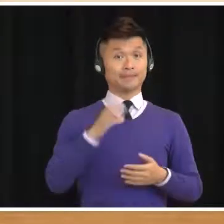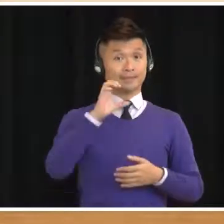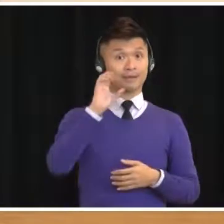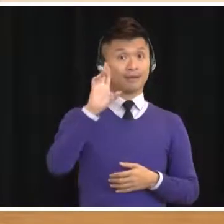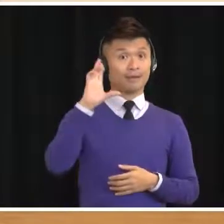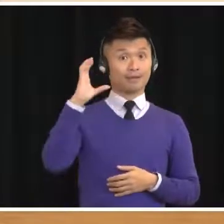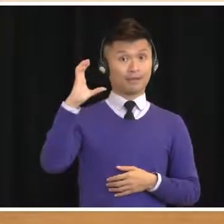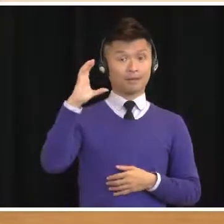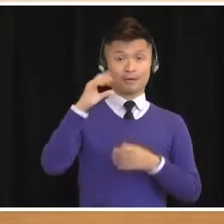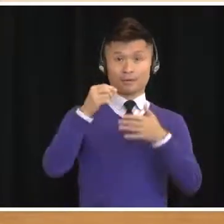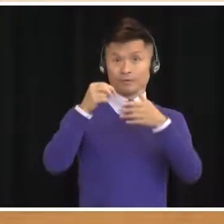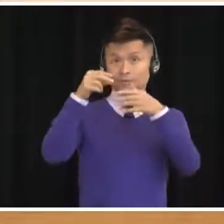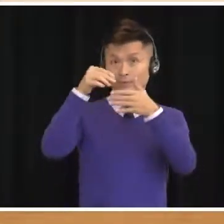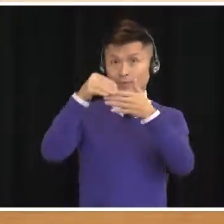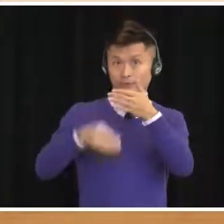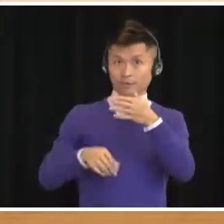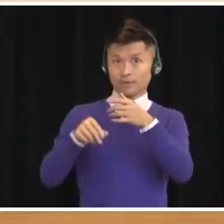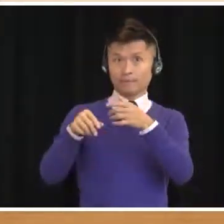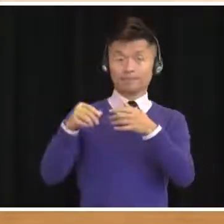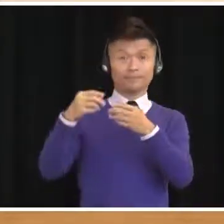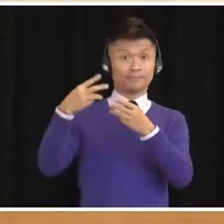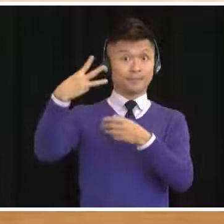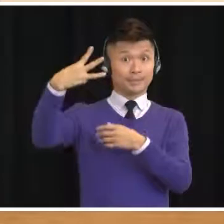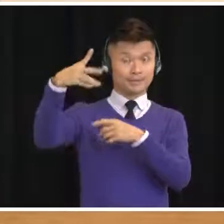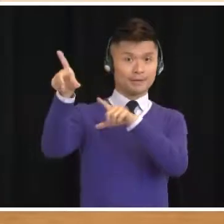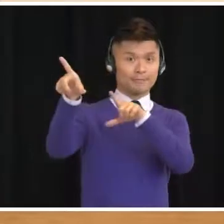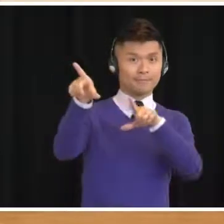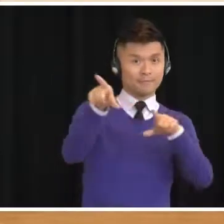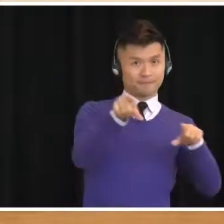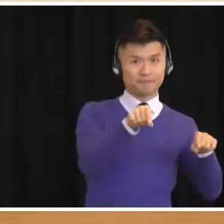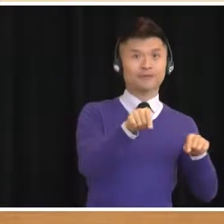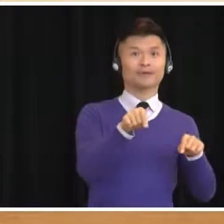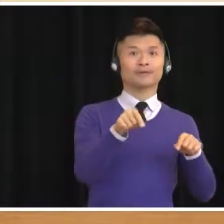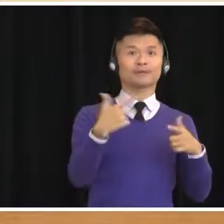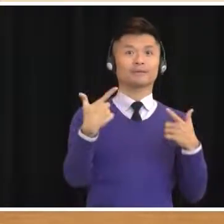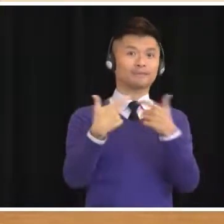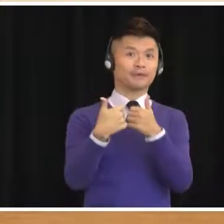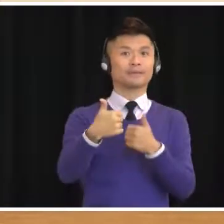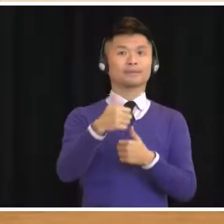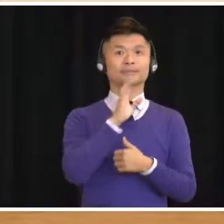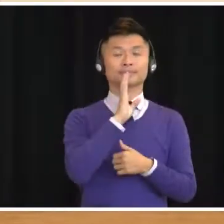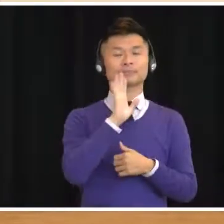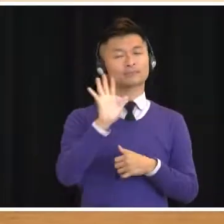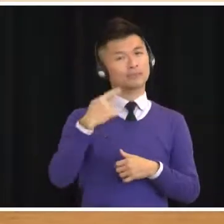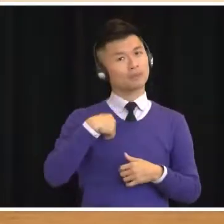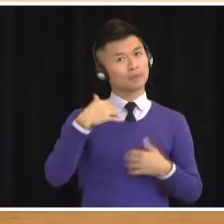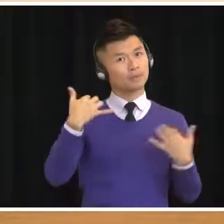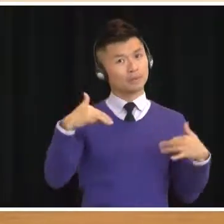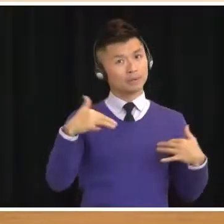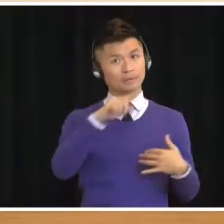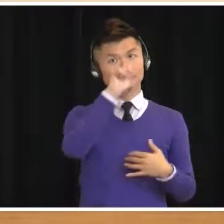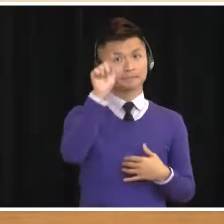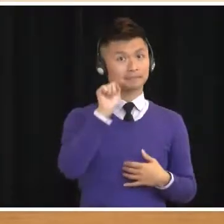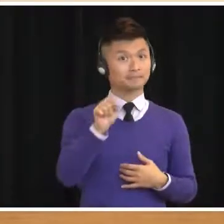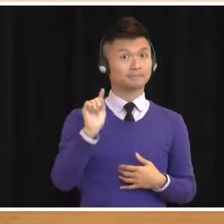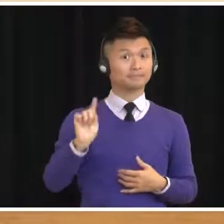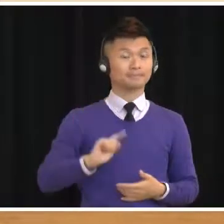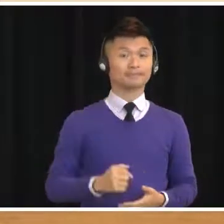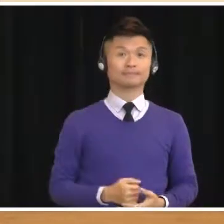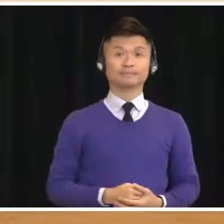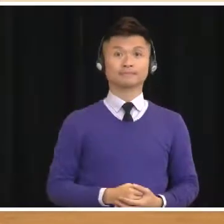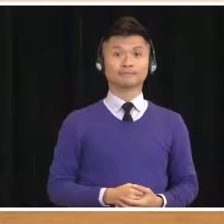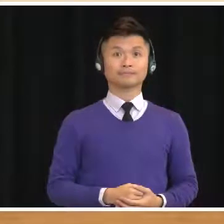My question is a concern about how the best interest principle is understood